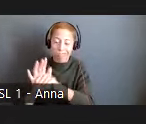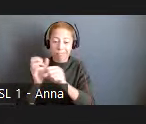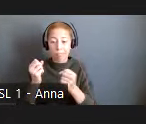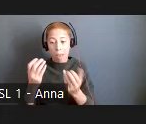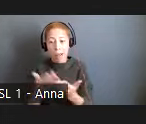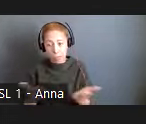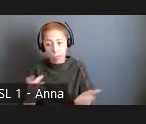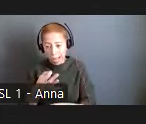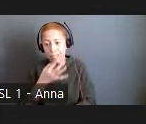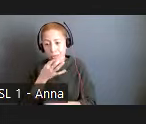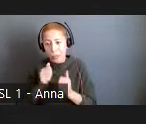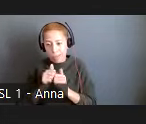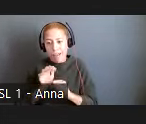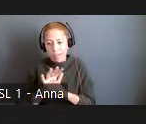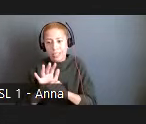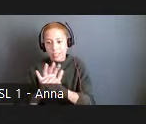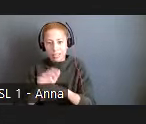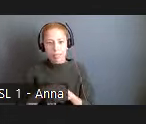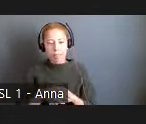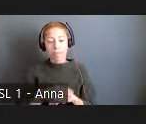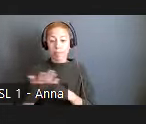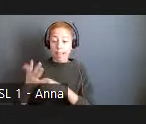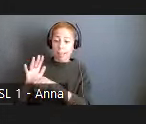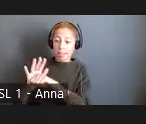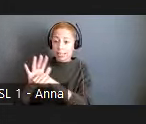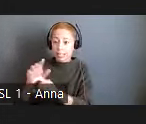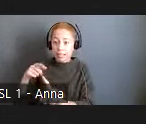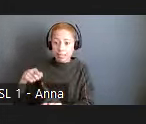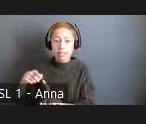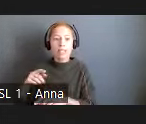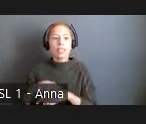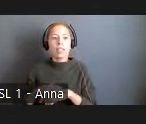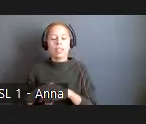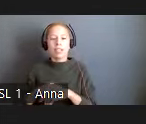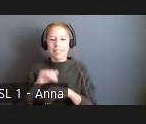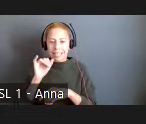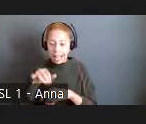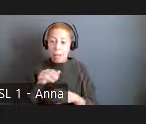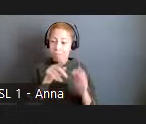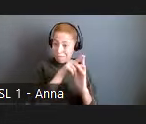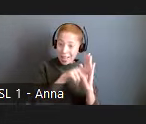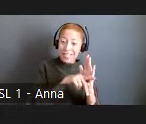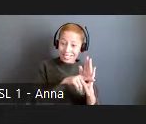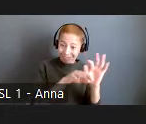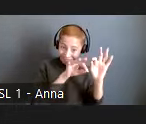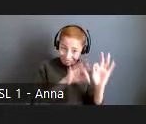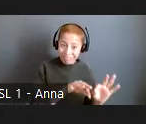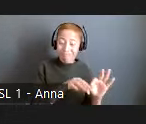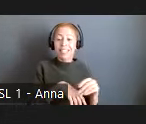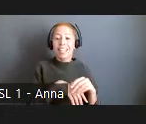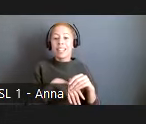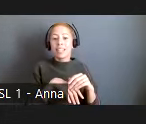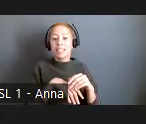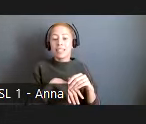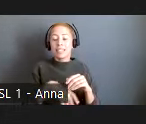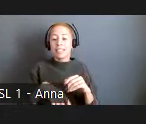that area. And so I think of advocacy as between the policy stuff that we know and the evidence and trying to get it out